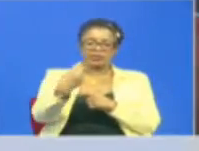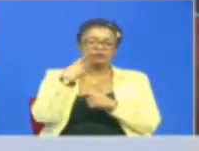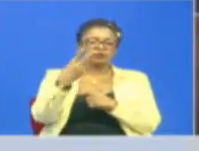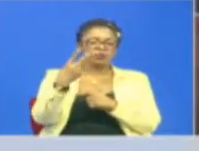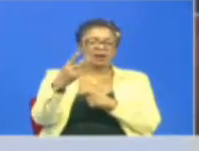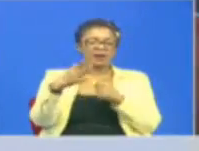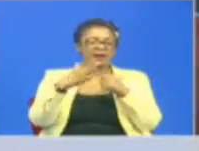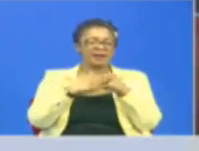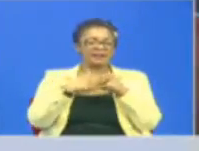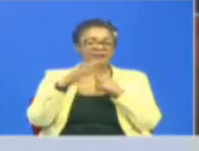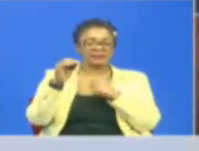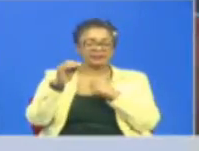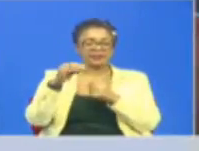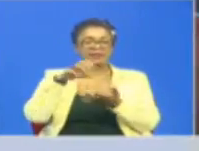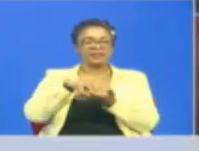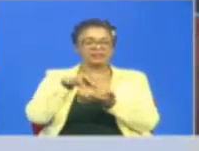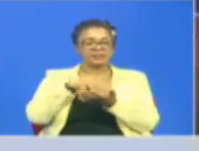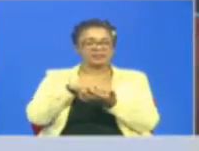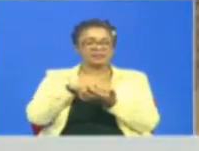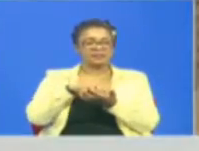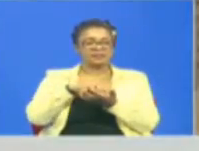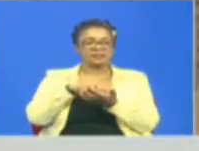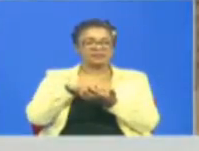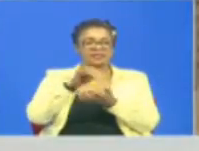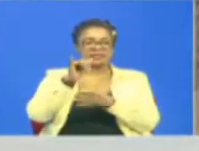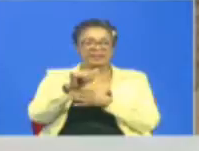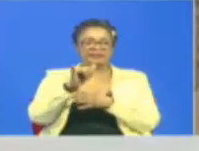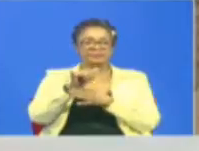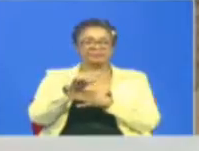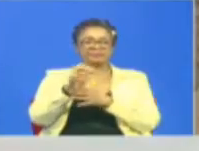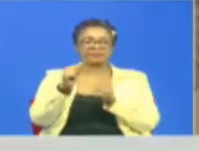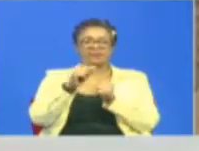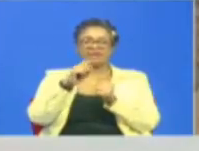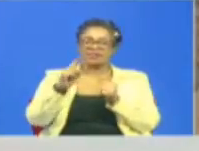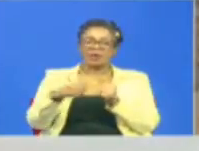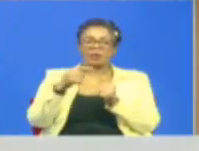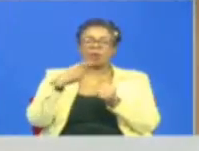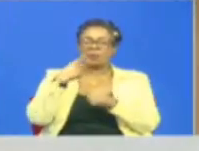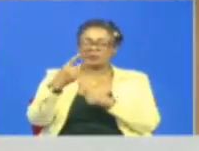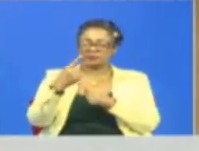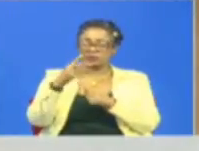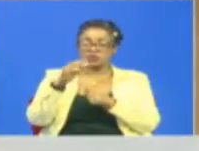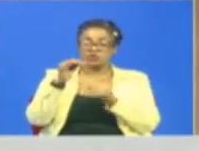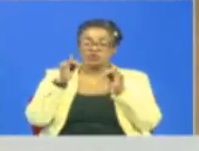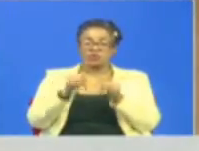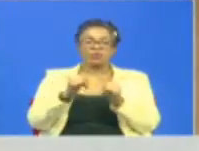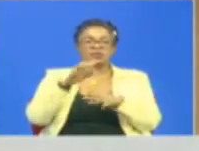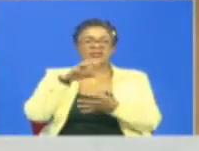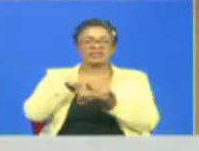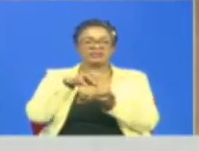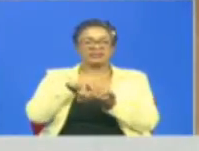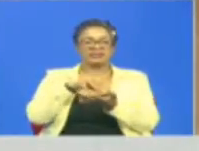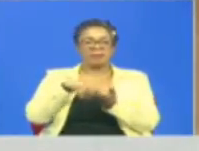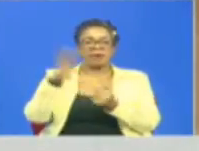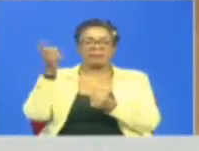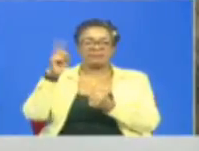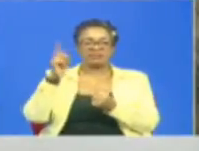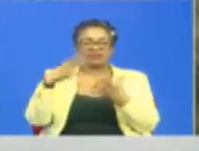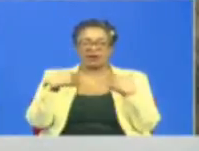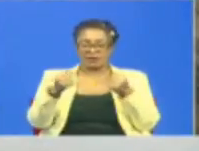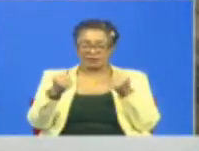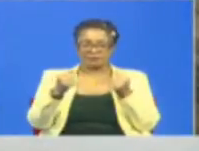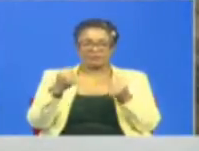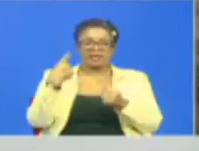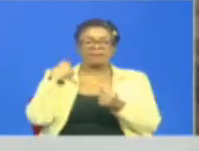503,290 cases. This is after 10,107 new cases were announced by the country's Ministry of Health. The number of